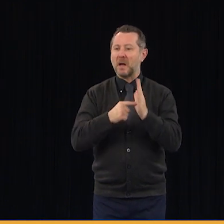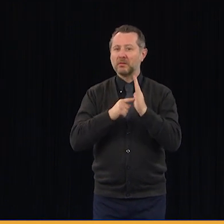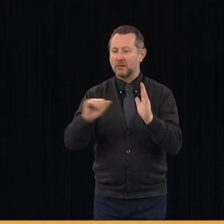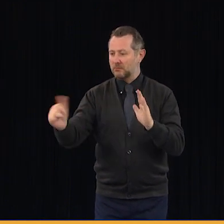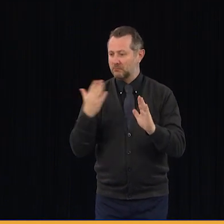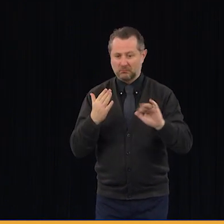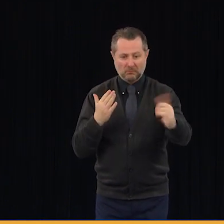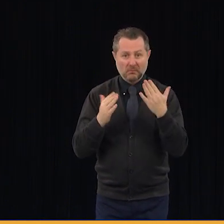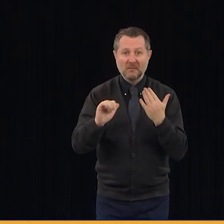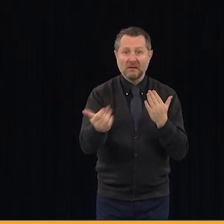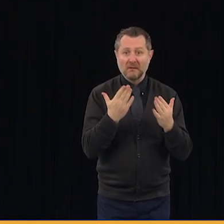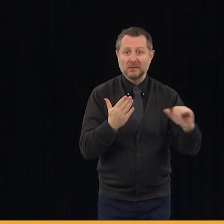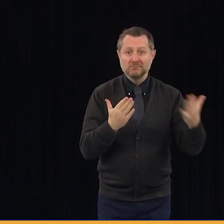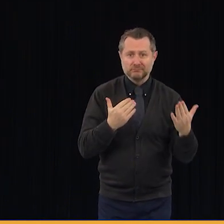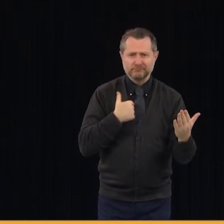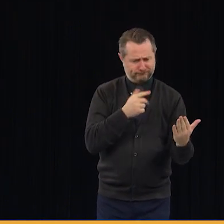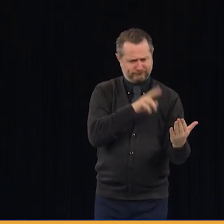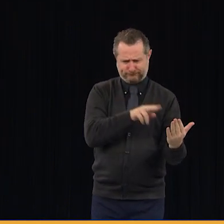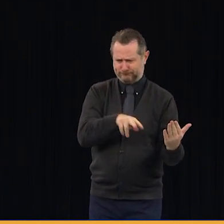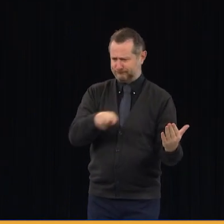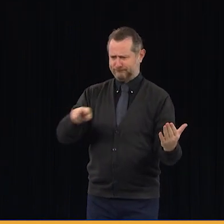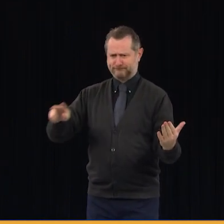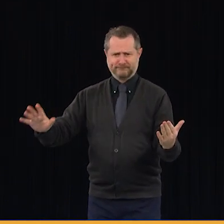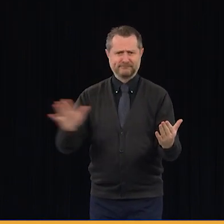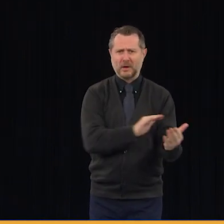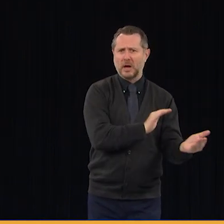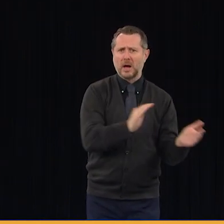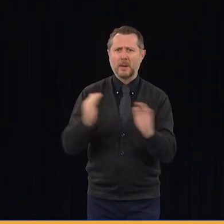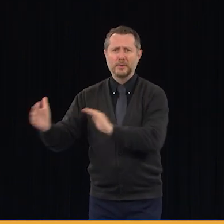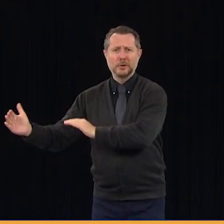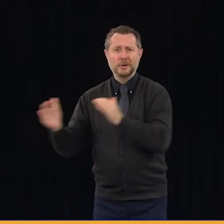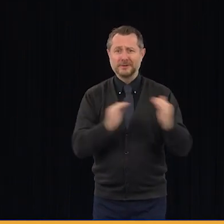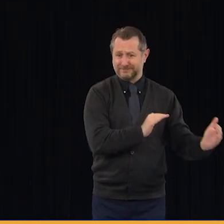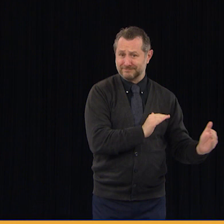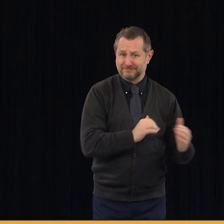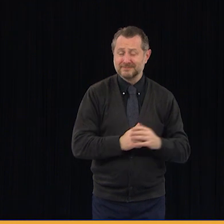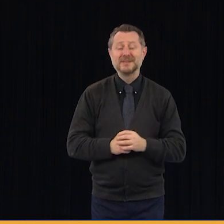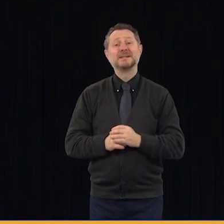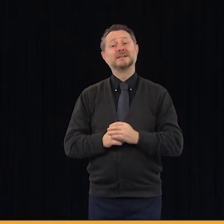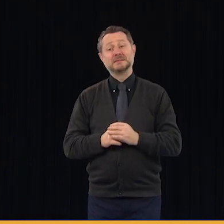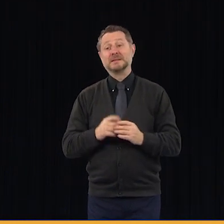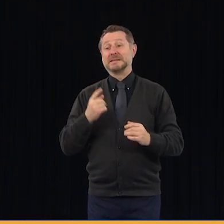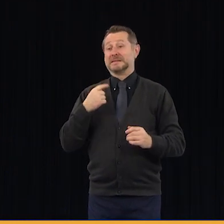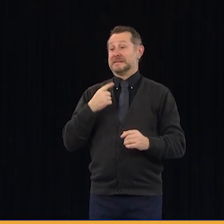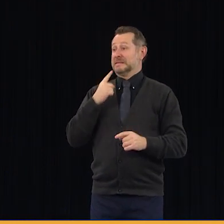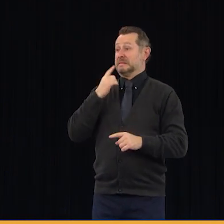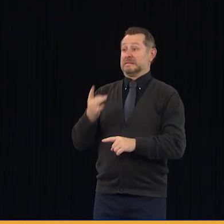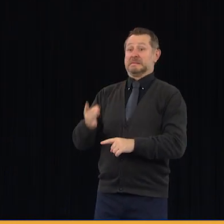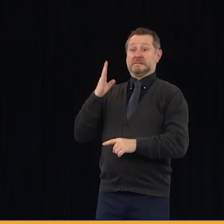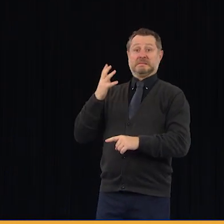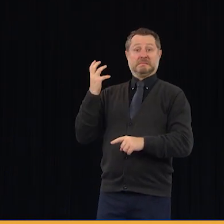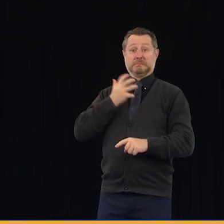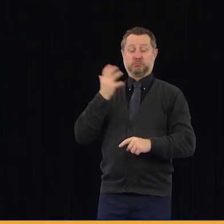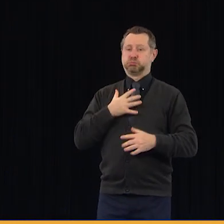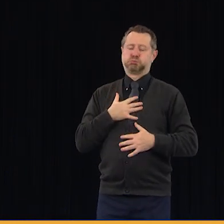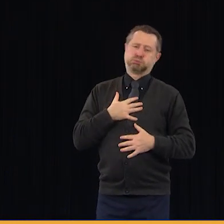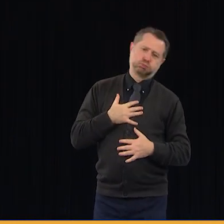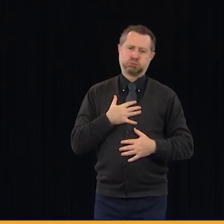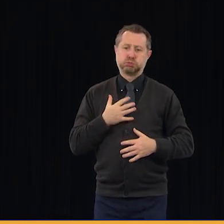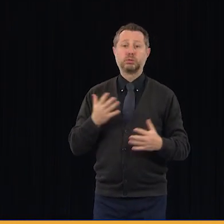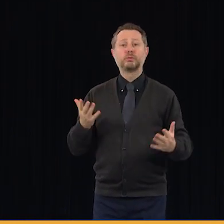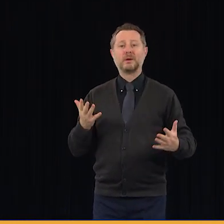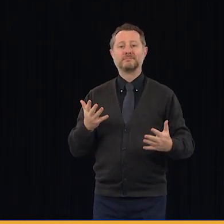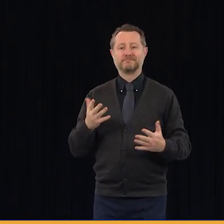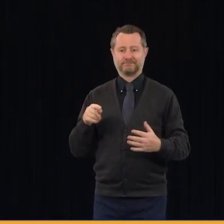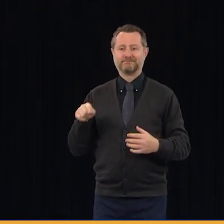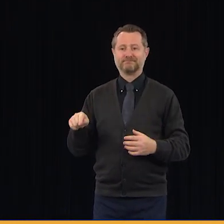following. The most frightening was Columbia University that said we